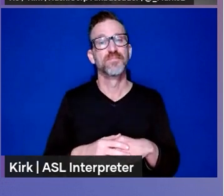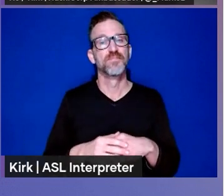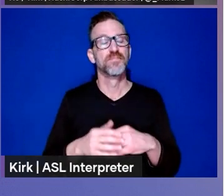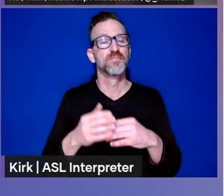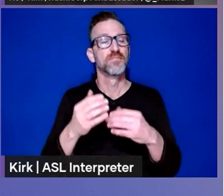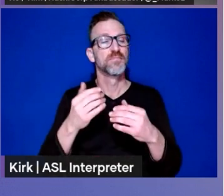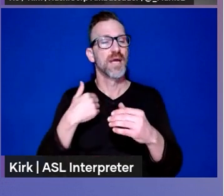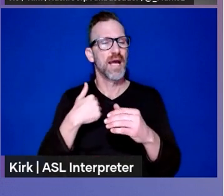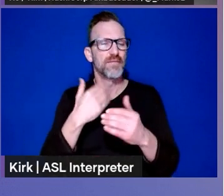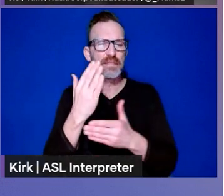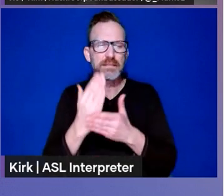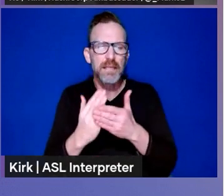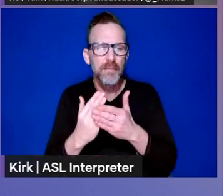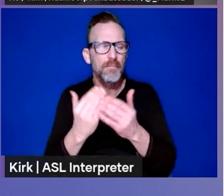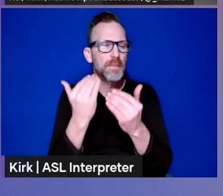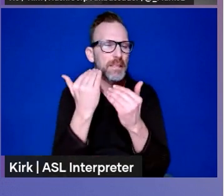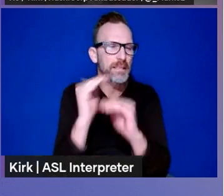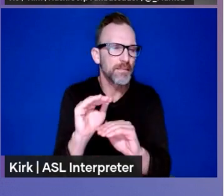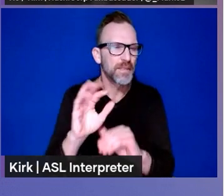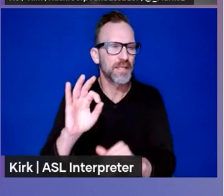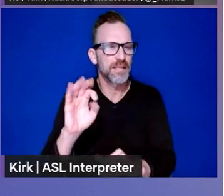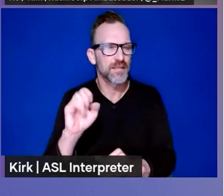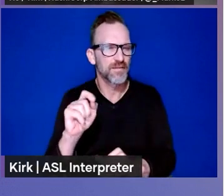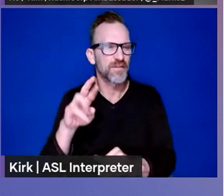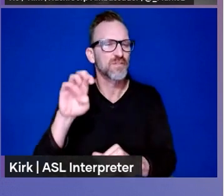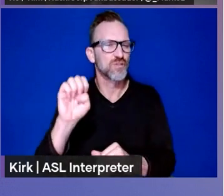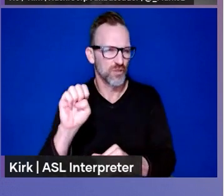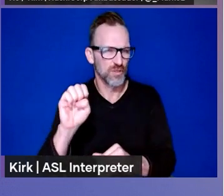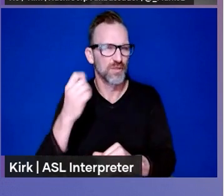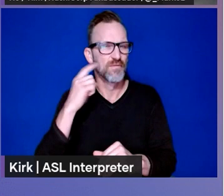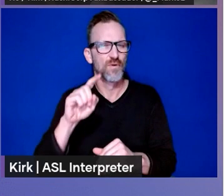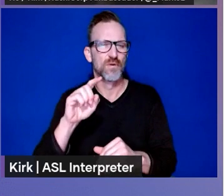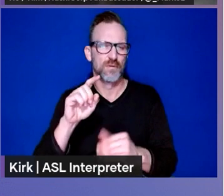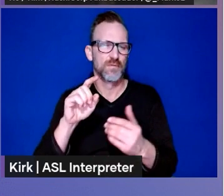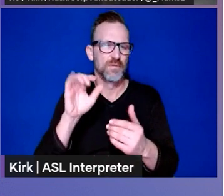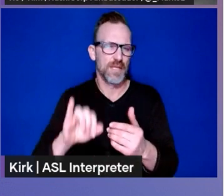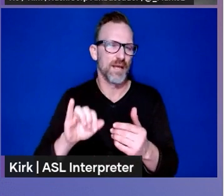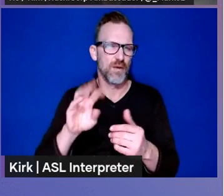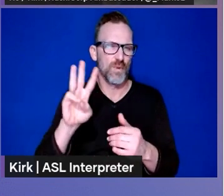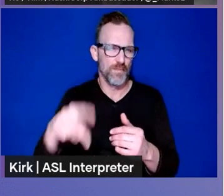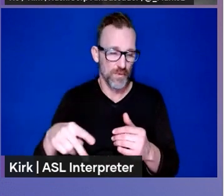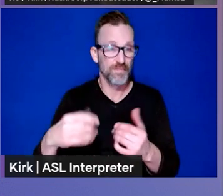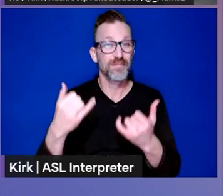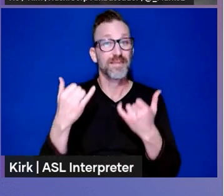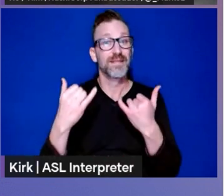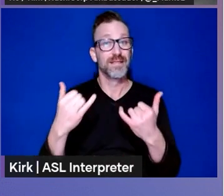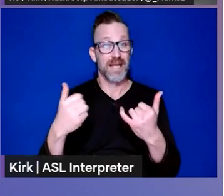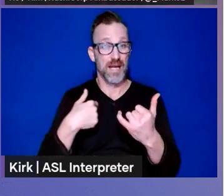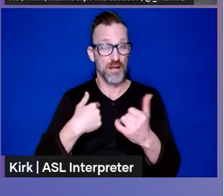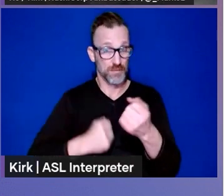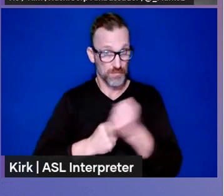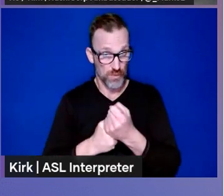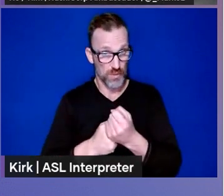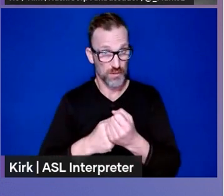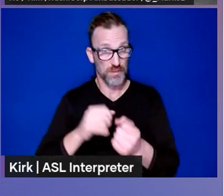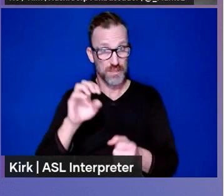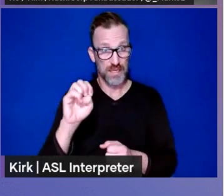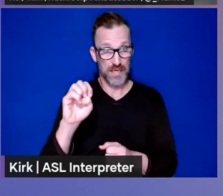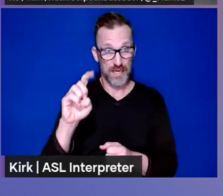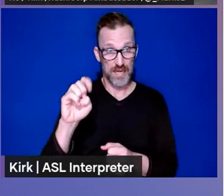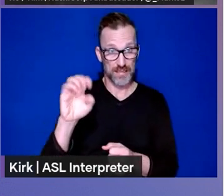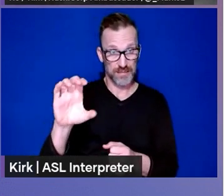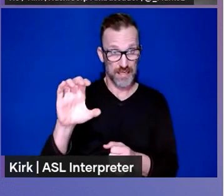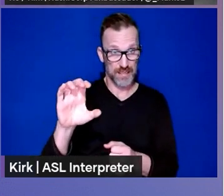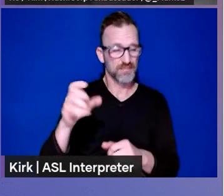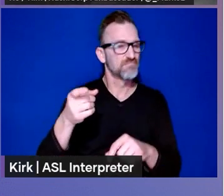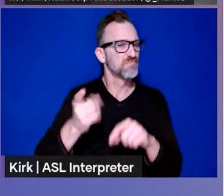features available to the HCP Waypoint. So currently it doesn't support exec functionality, so you cannot exec into your workloads